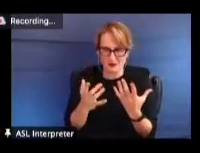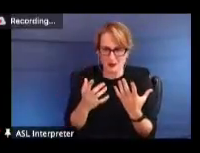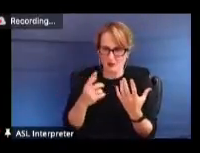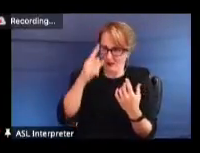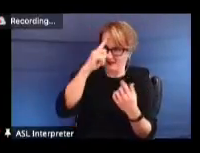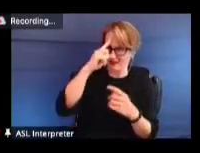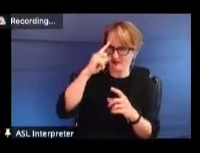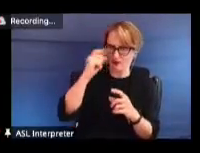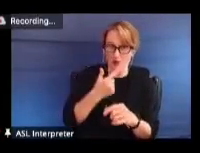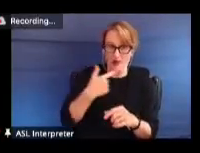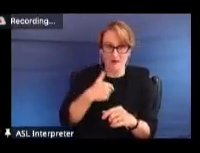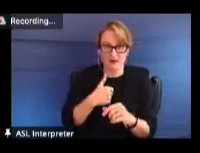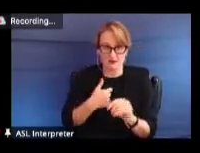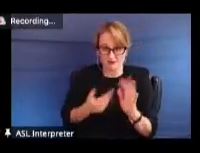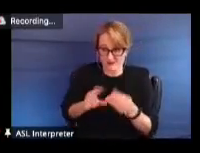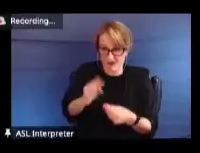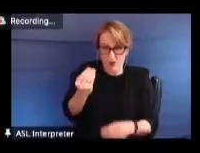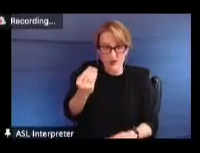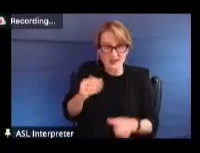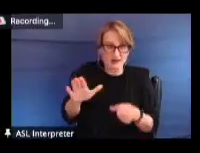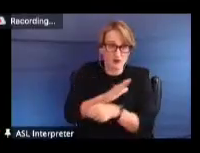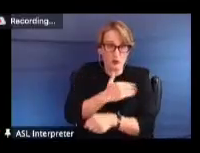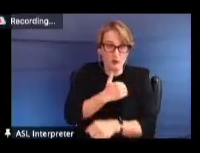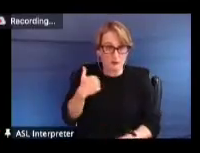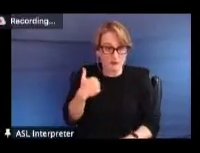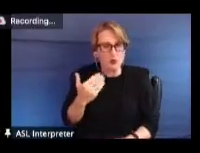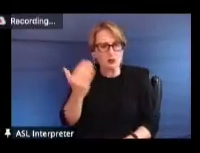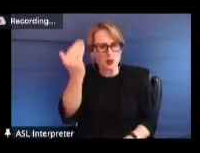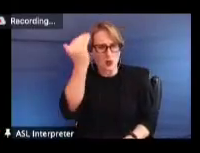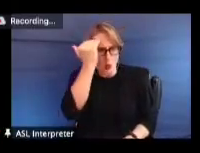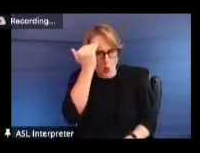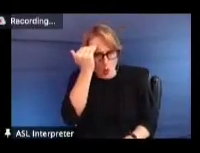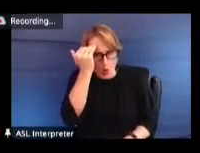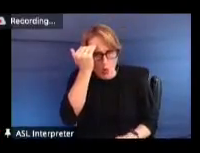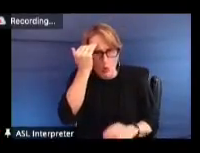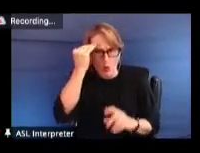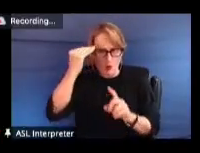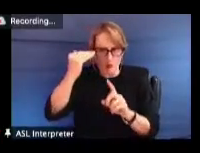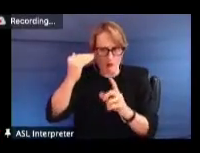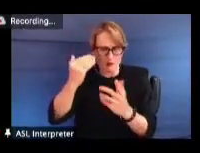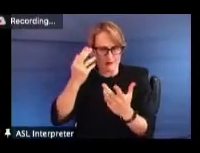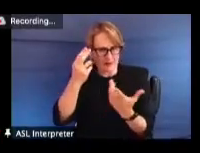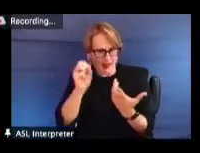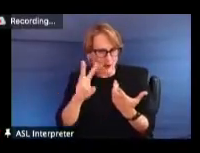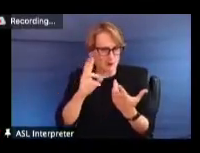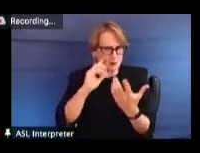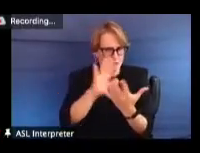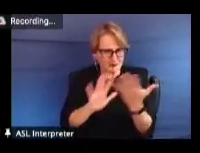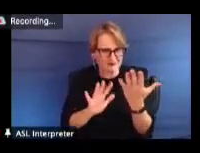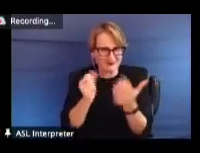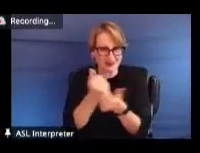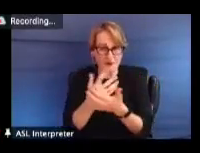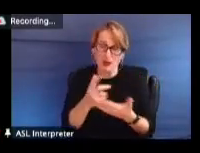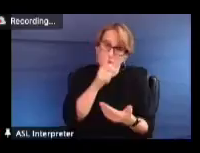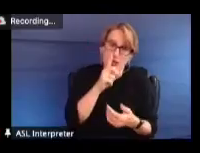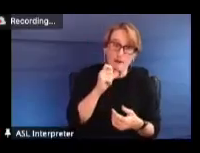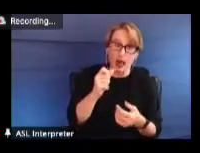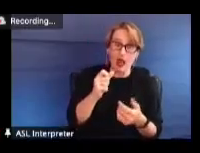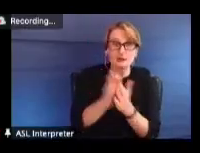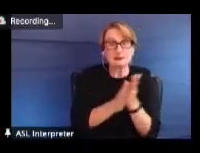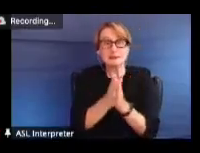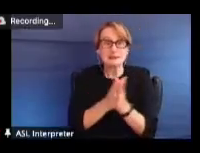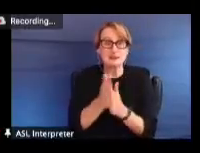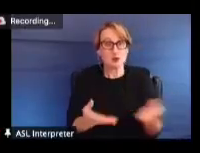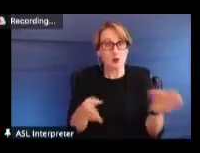throw around. So I'm not that I'm looking to sunset, but I'm looking to sunset. So I don't know. I was just getting